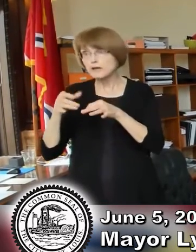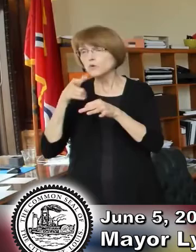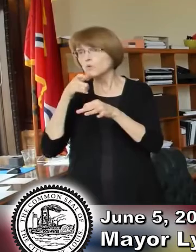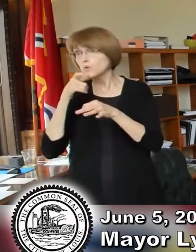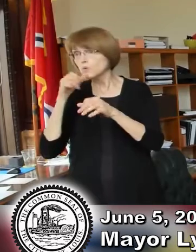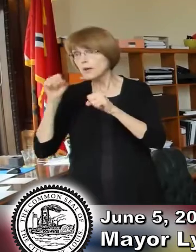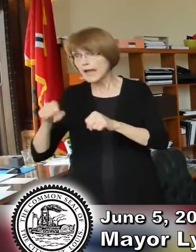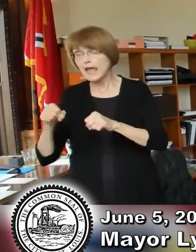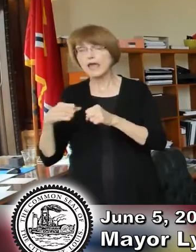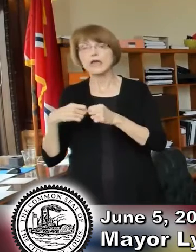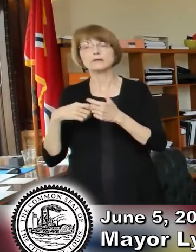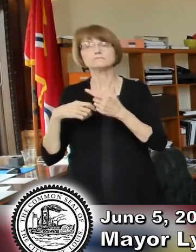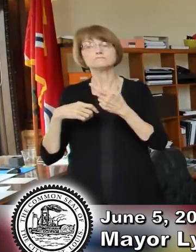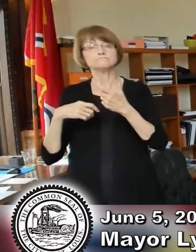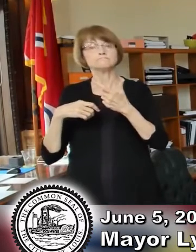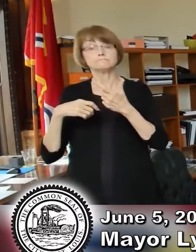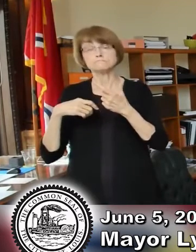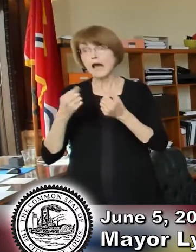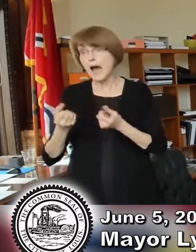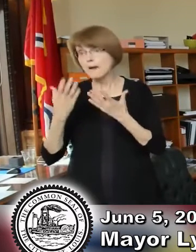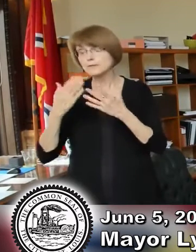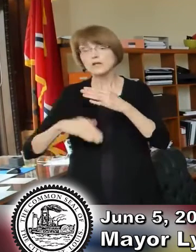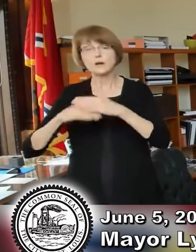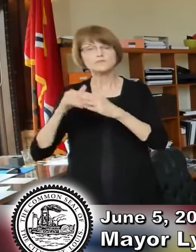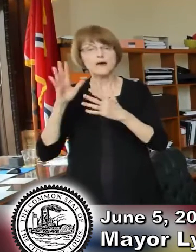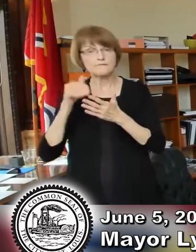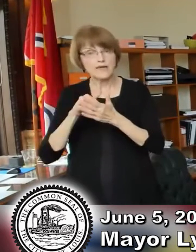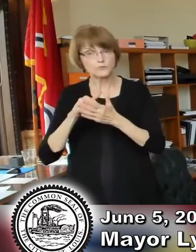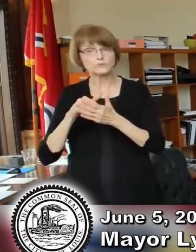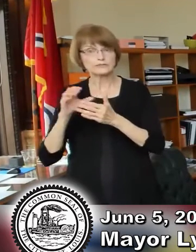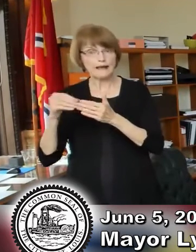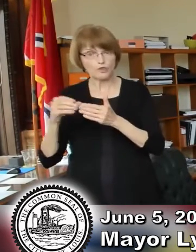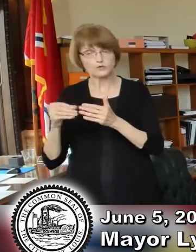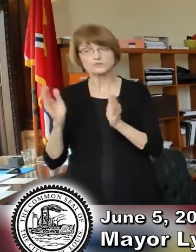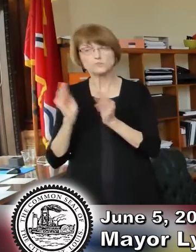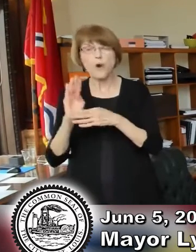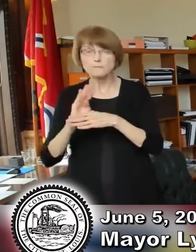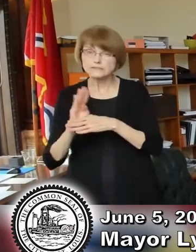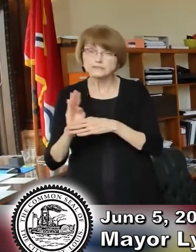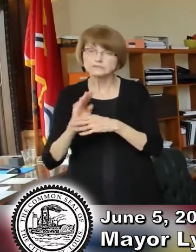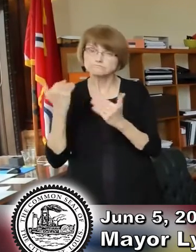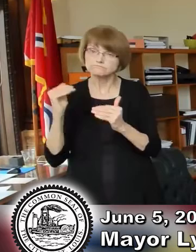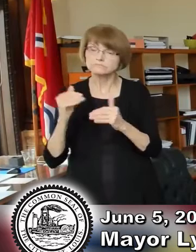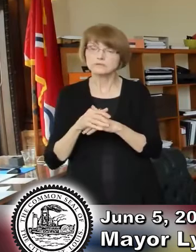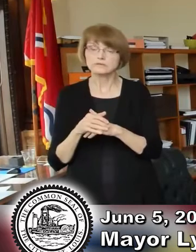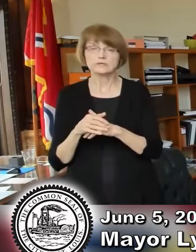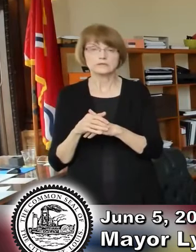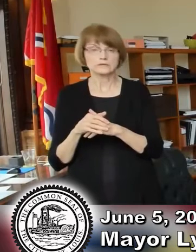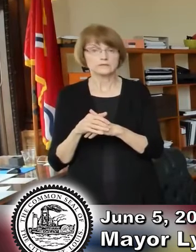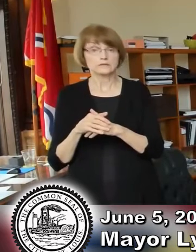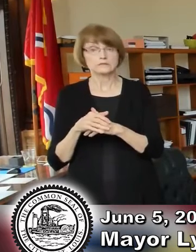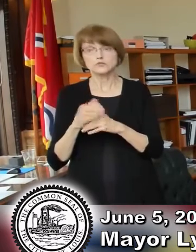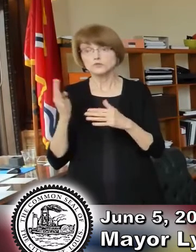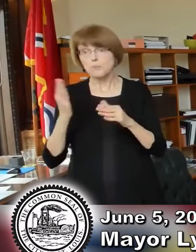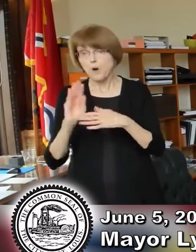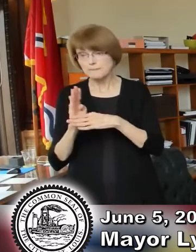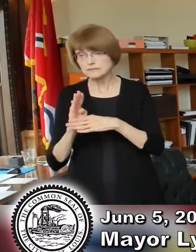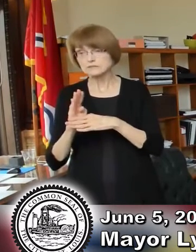It's $5,000, up to $5,000. Small businesses, 25 employees or less,